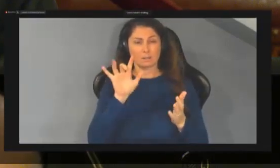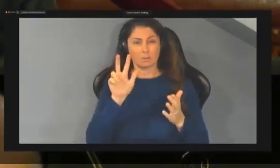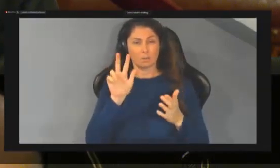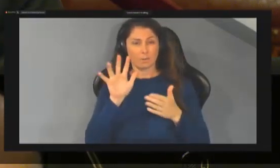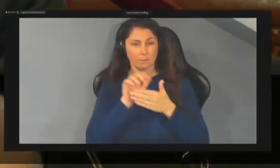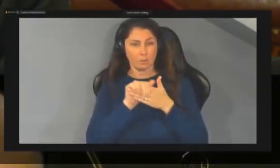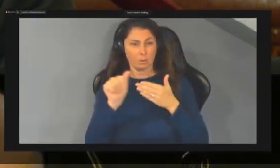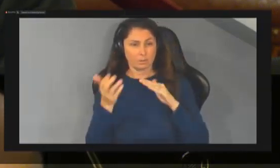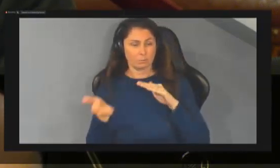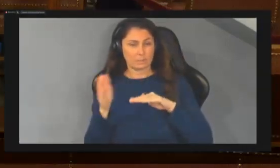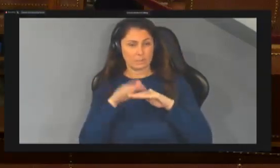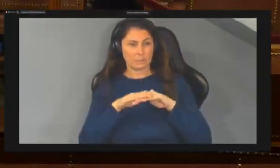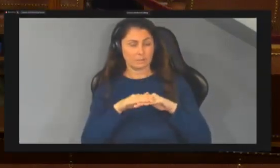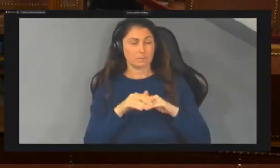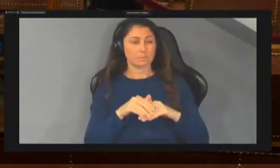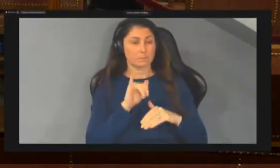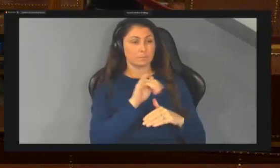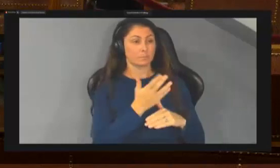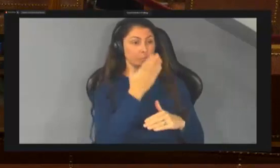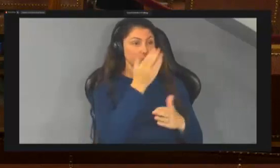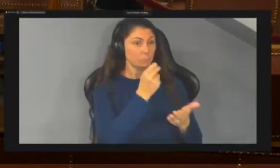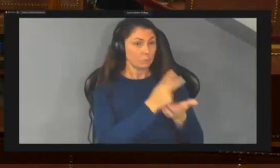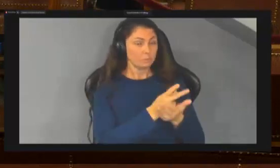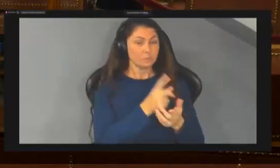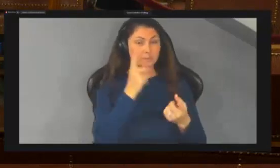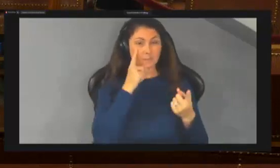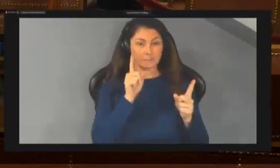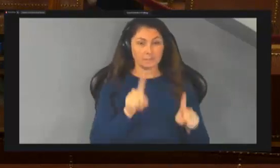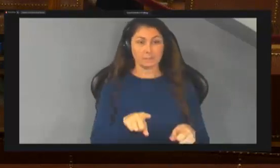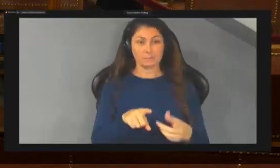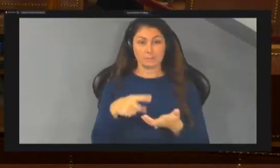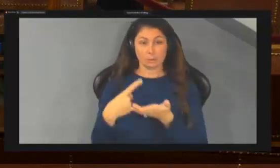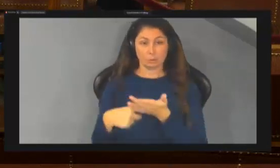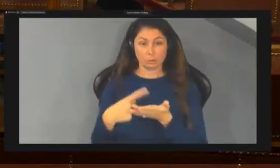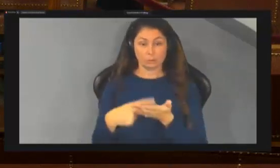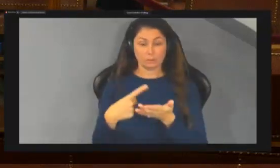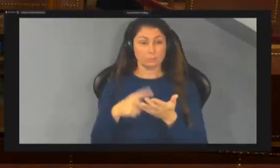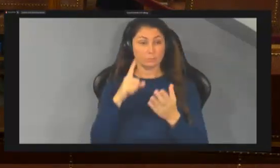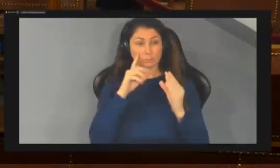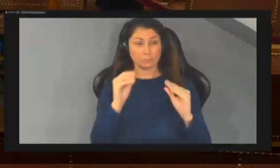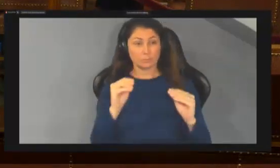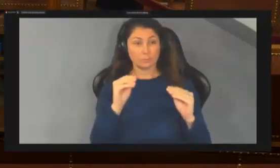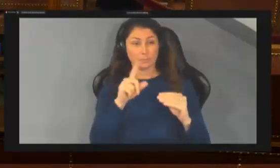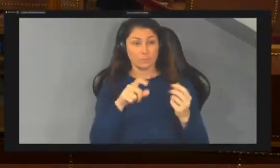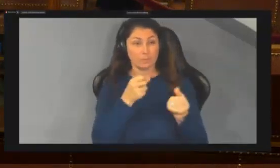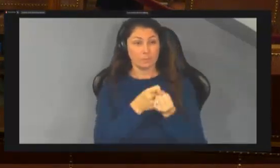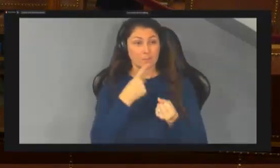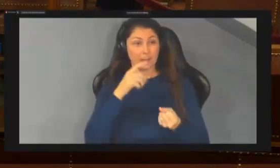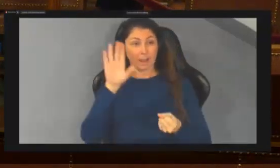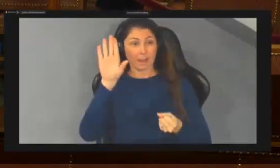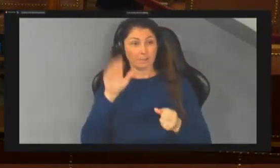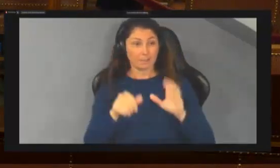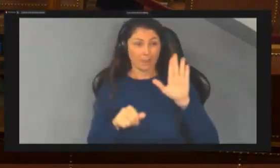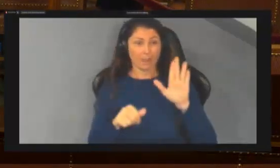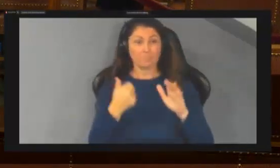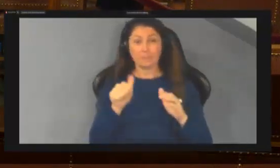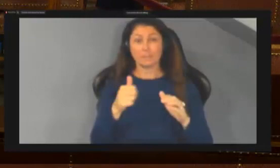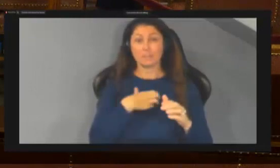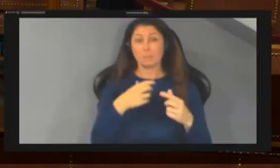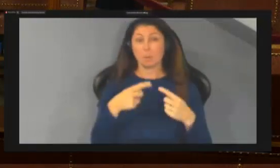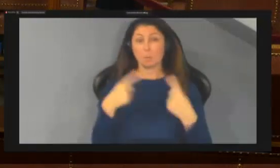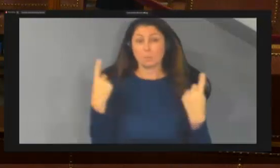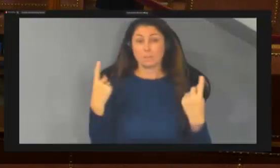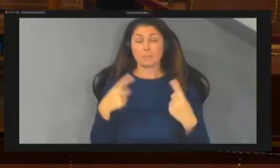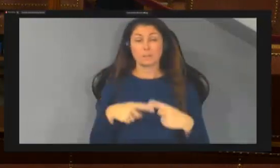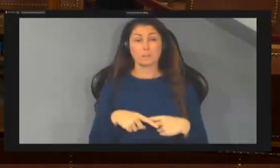$29,835 increase. Motion approved. Second. Second. Any discussion? Seeing none, all those in favor say aye. Aye. Any opposed? Number